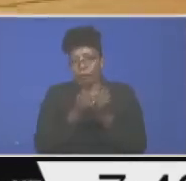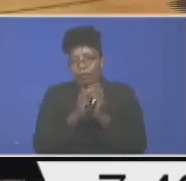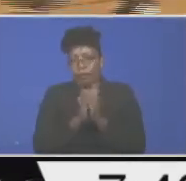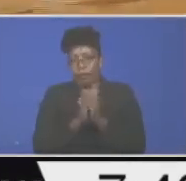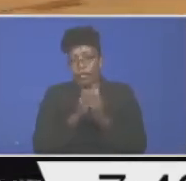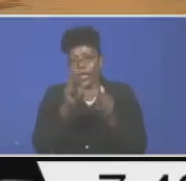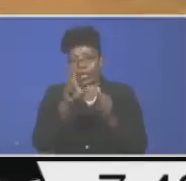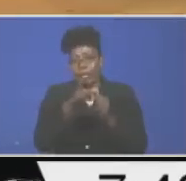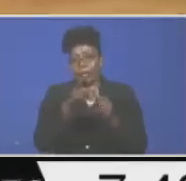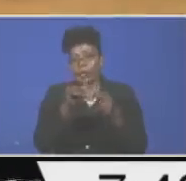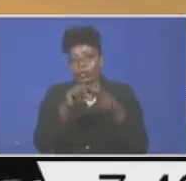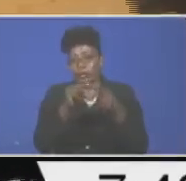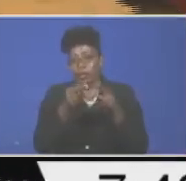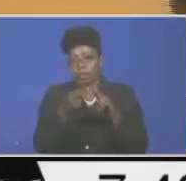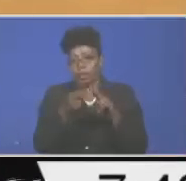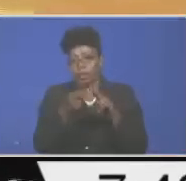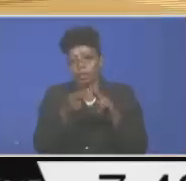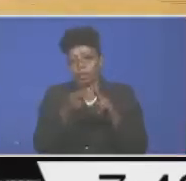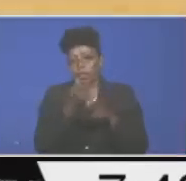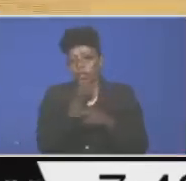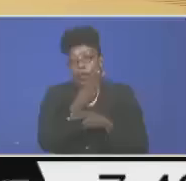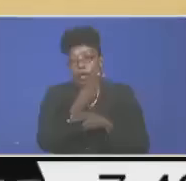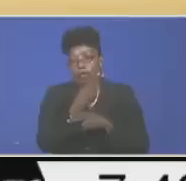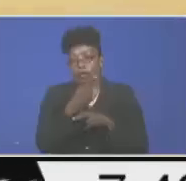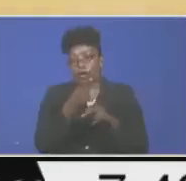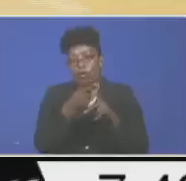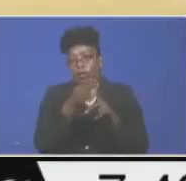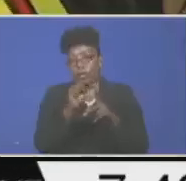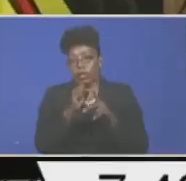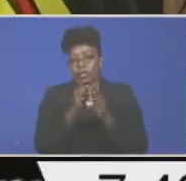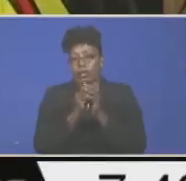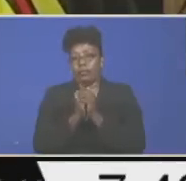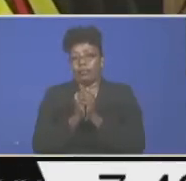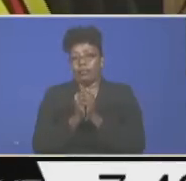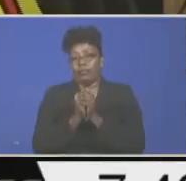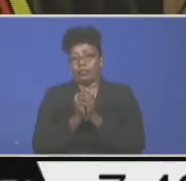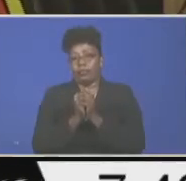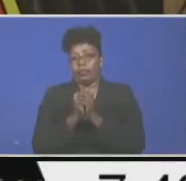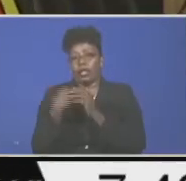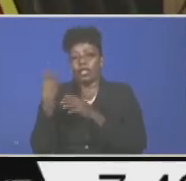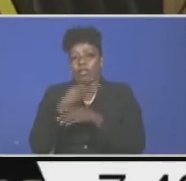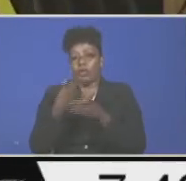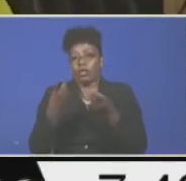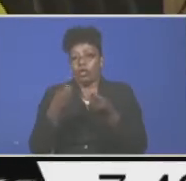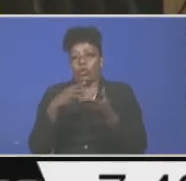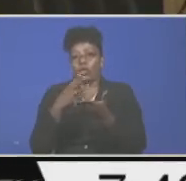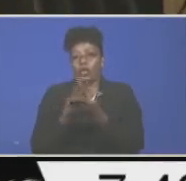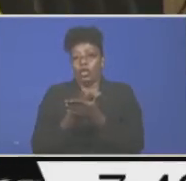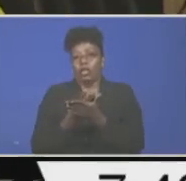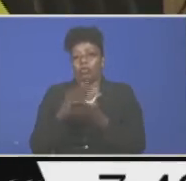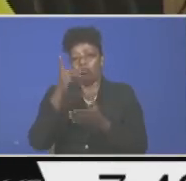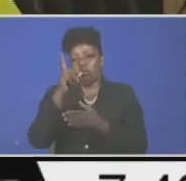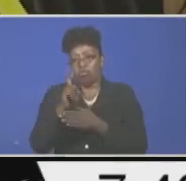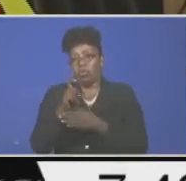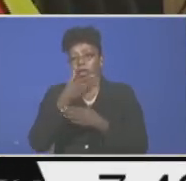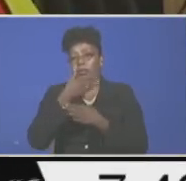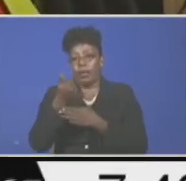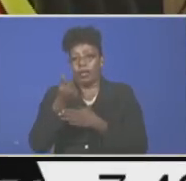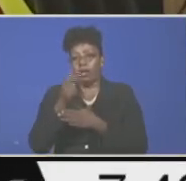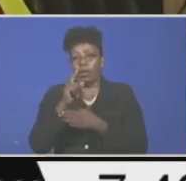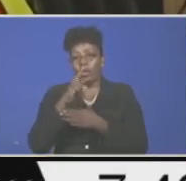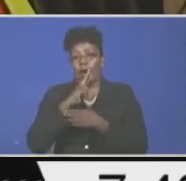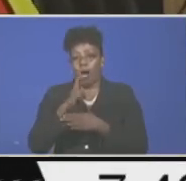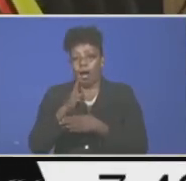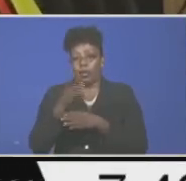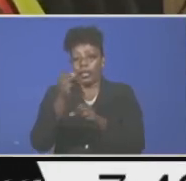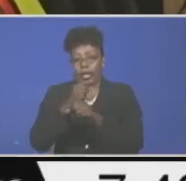double figures. He would finish up with 12 points. Going pretty good. We should be better than what we are. As long as we